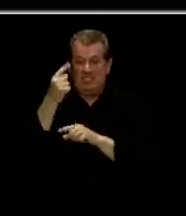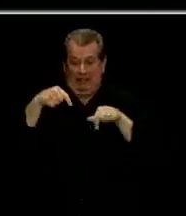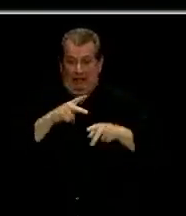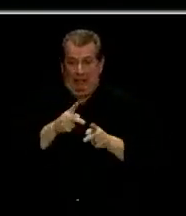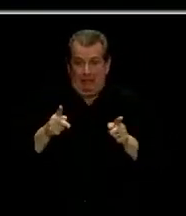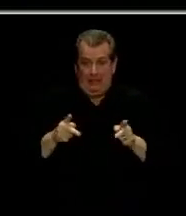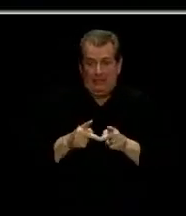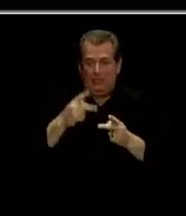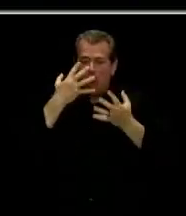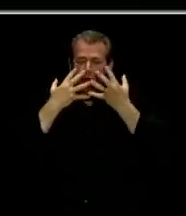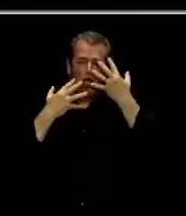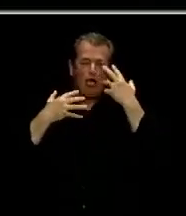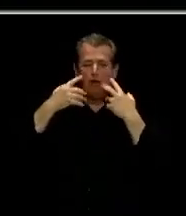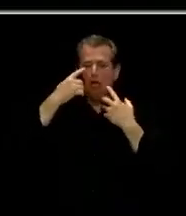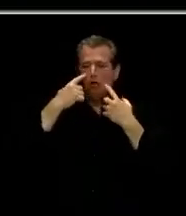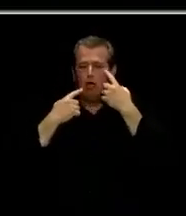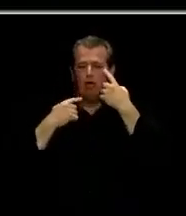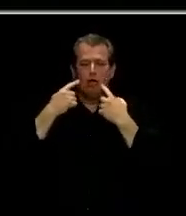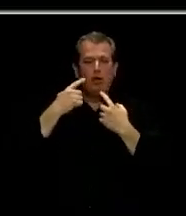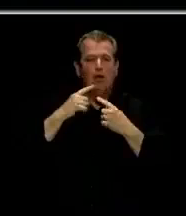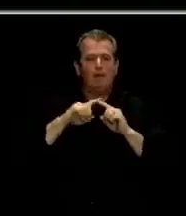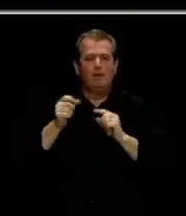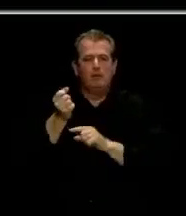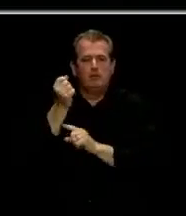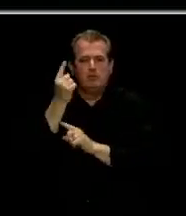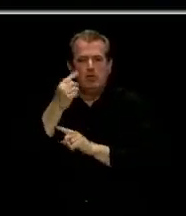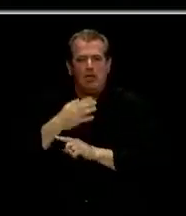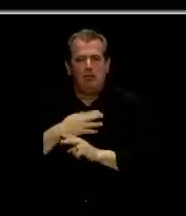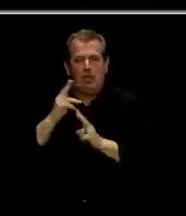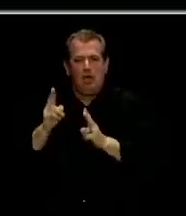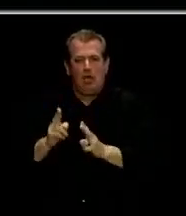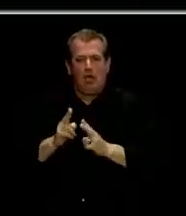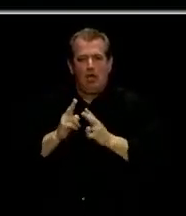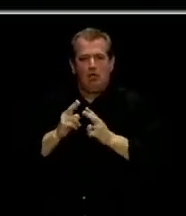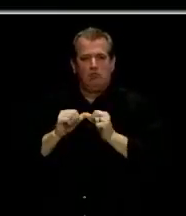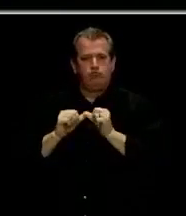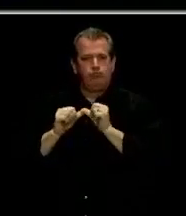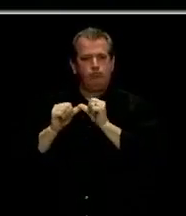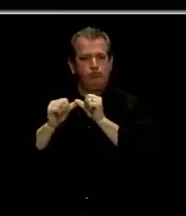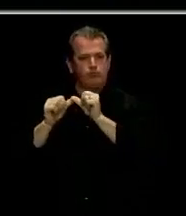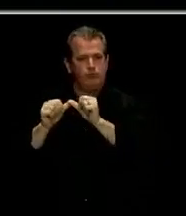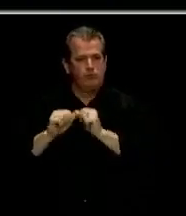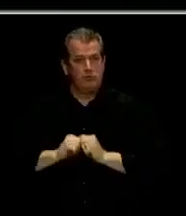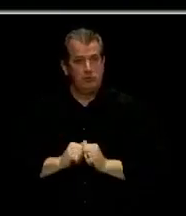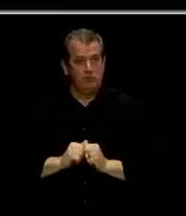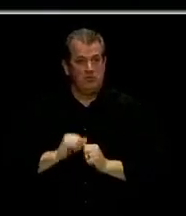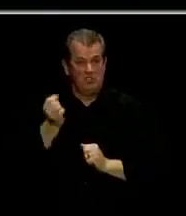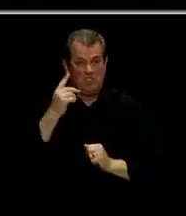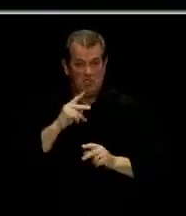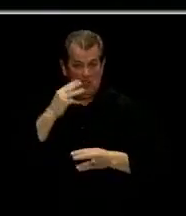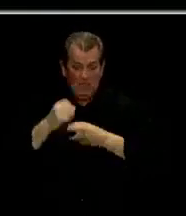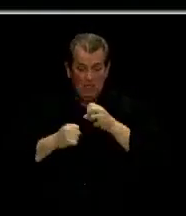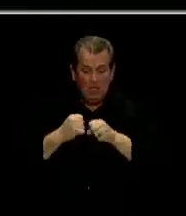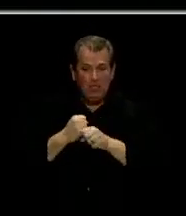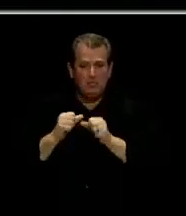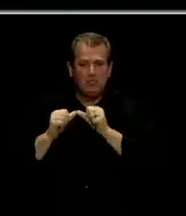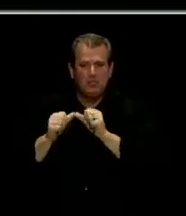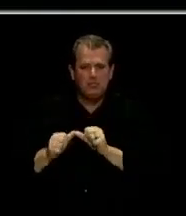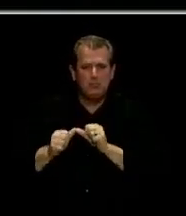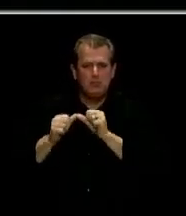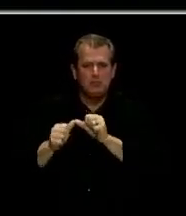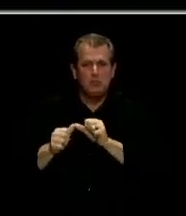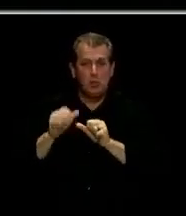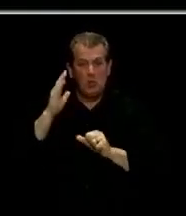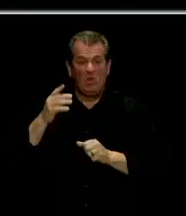and tears looms but the honor of the shade, and yet the menace of the years finds and shall find